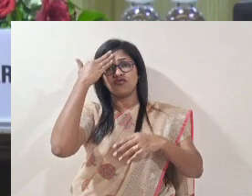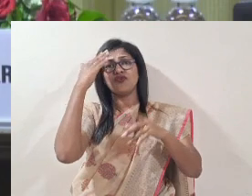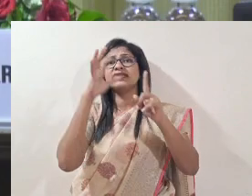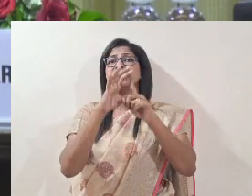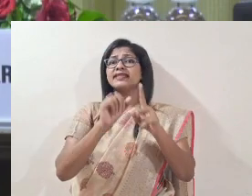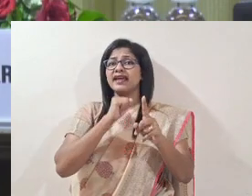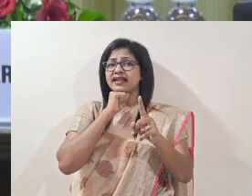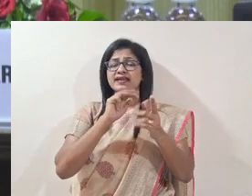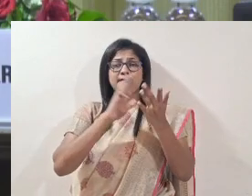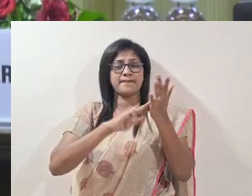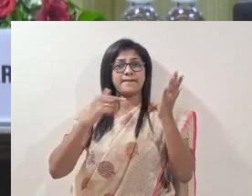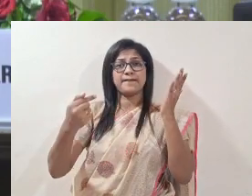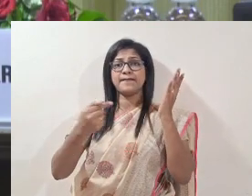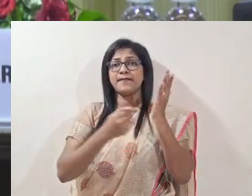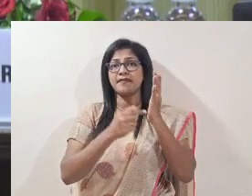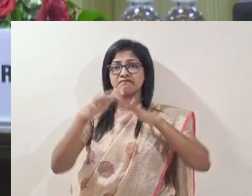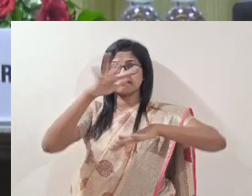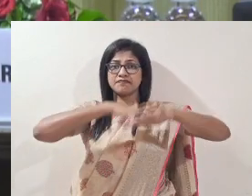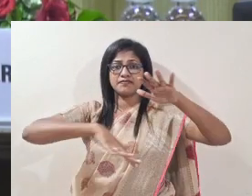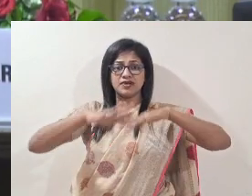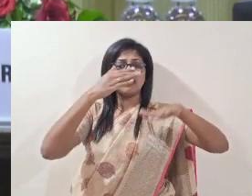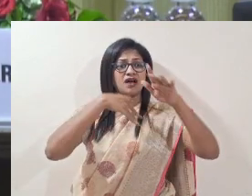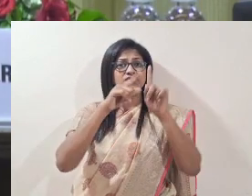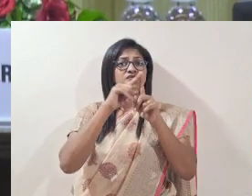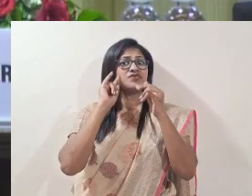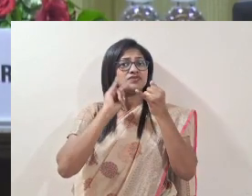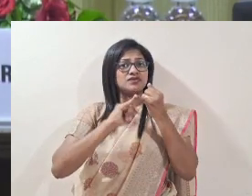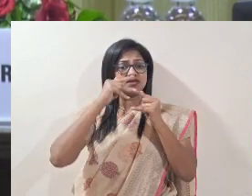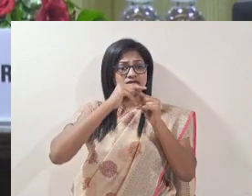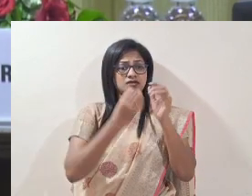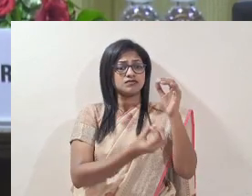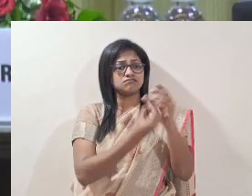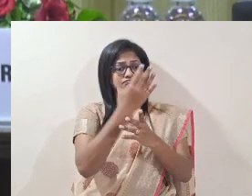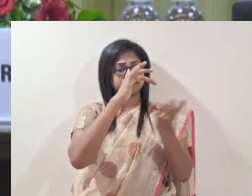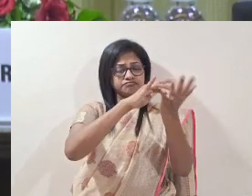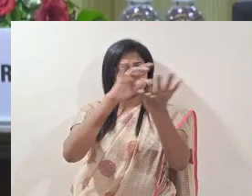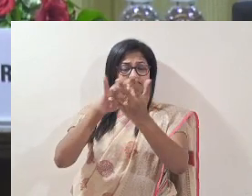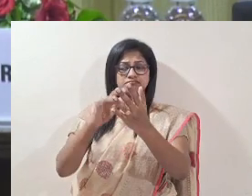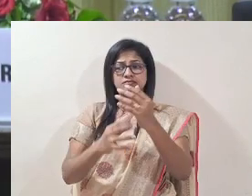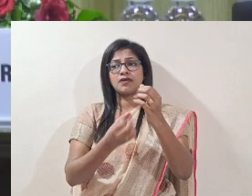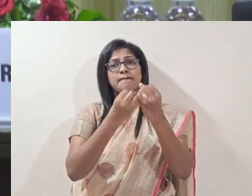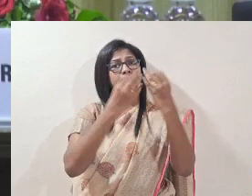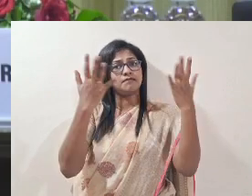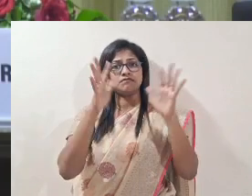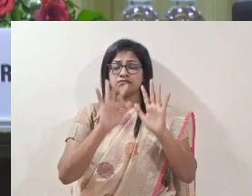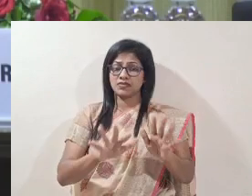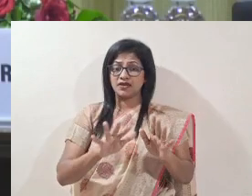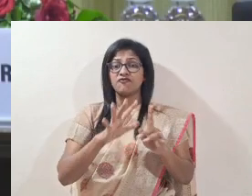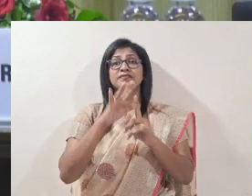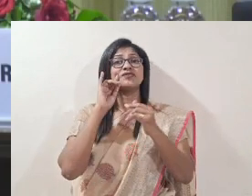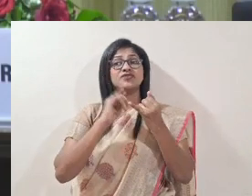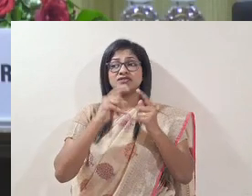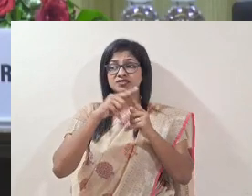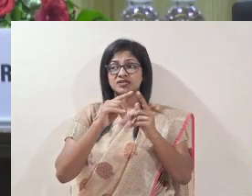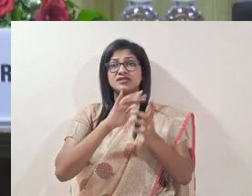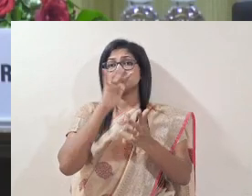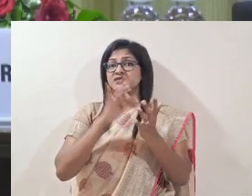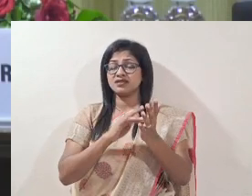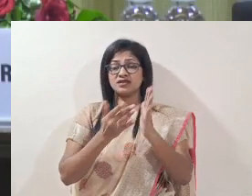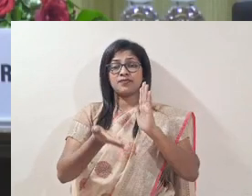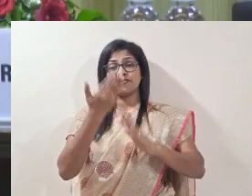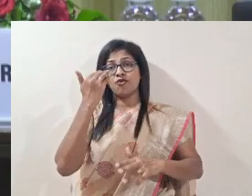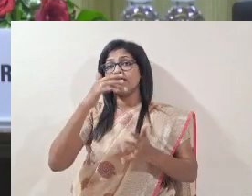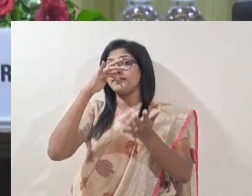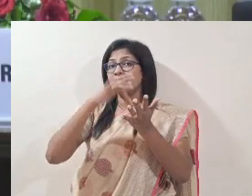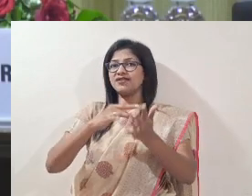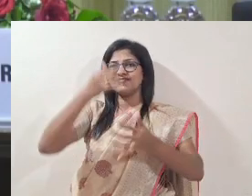Delhi master plan, you see, there are many district centers which has come up. One of the district centers I like to give you an example, say for